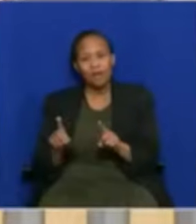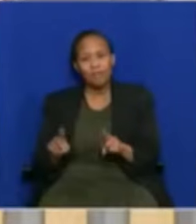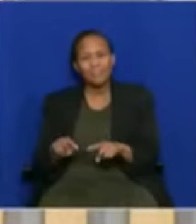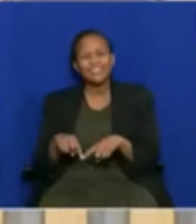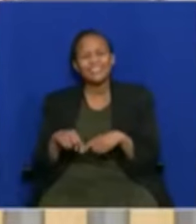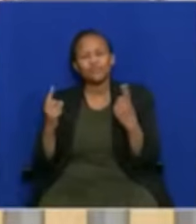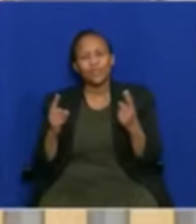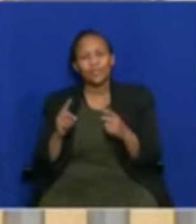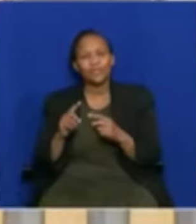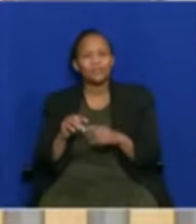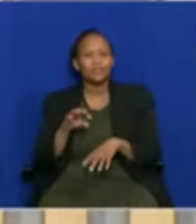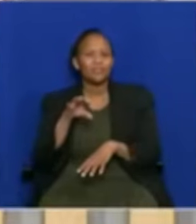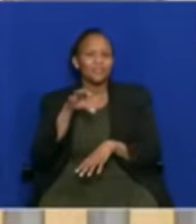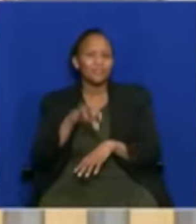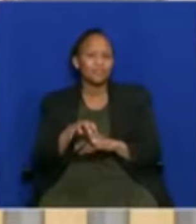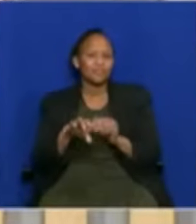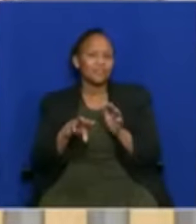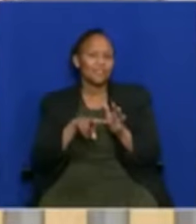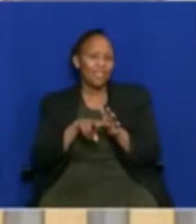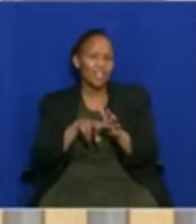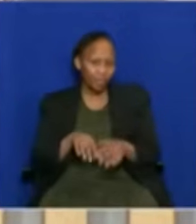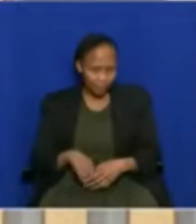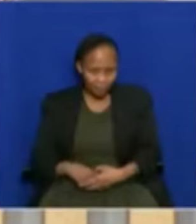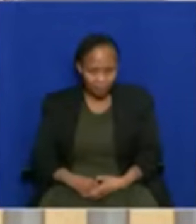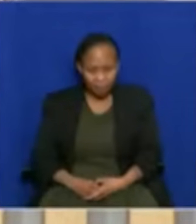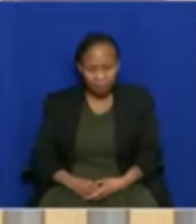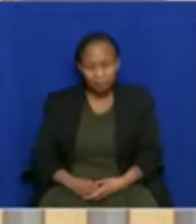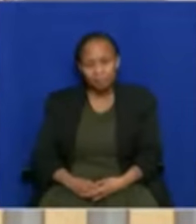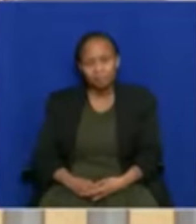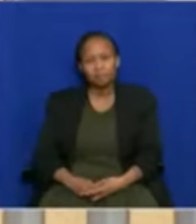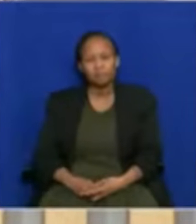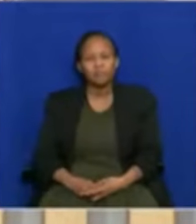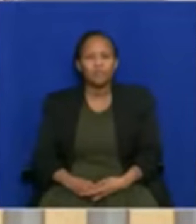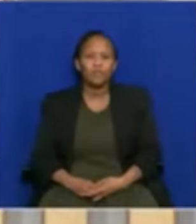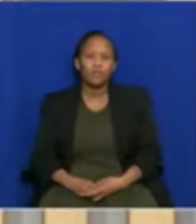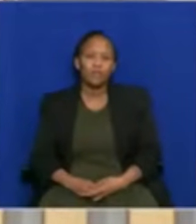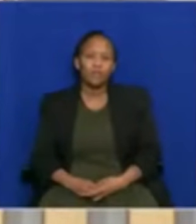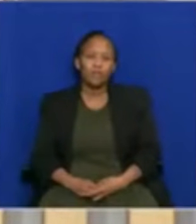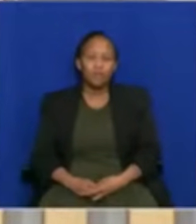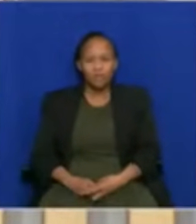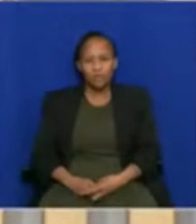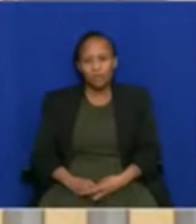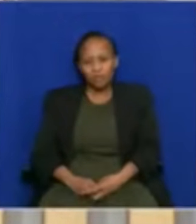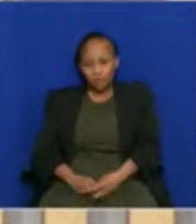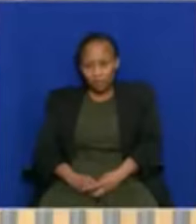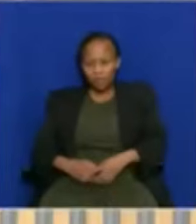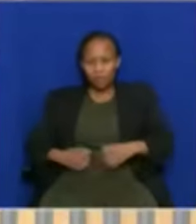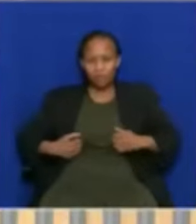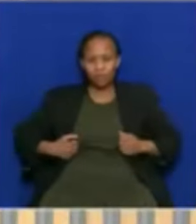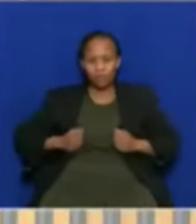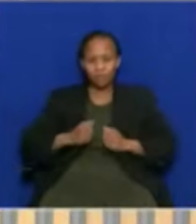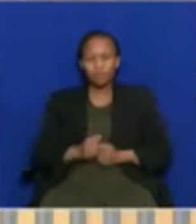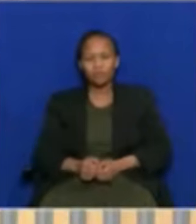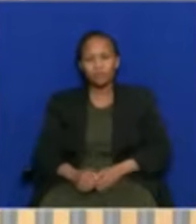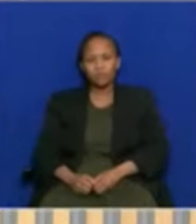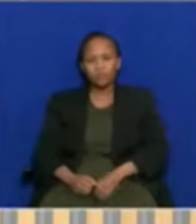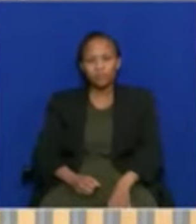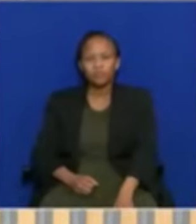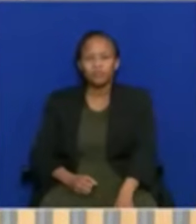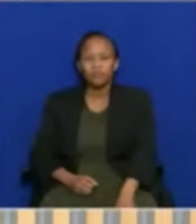the dockets match with each other. Okay, all right. Maybe then let me just ask my question this